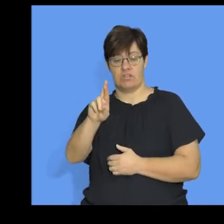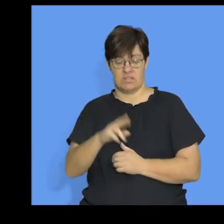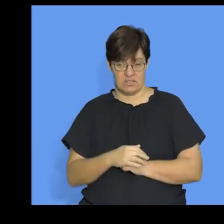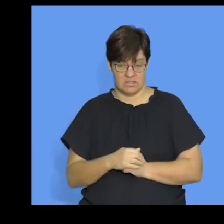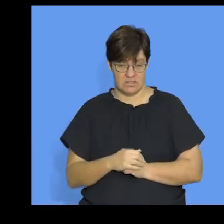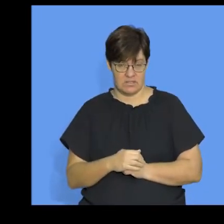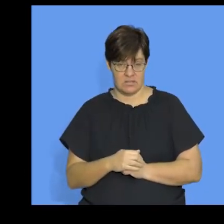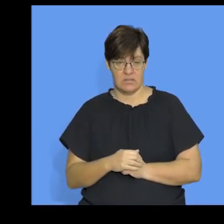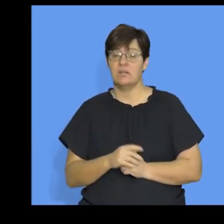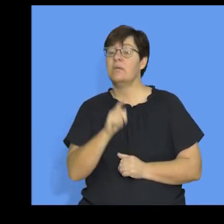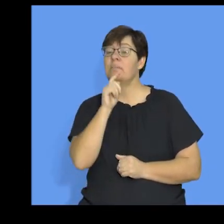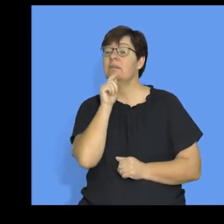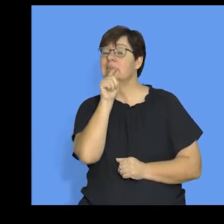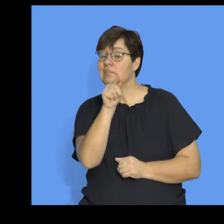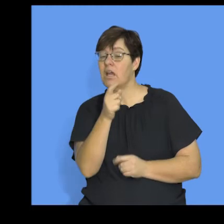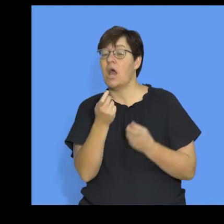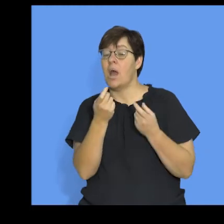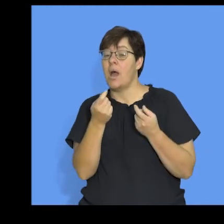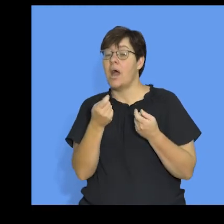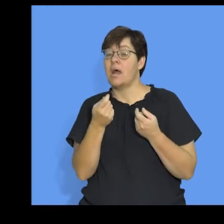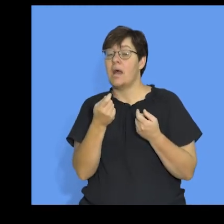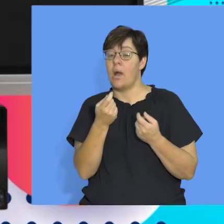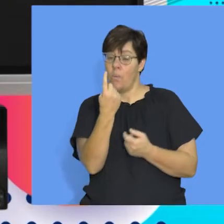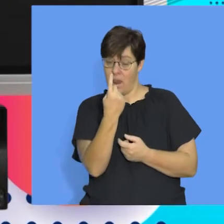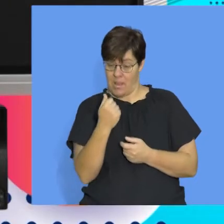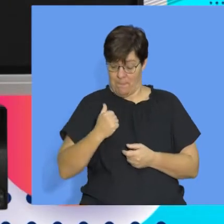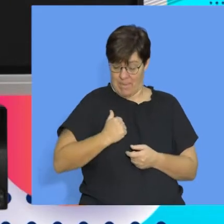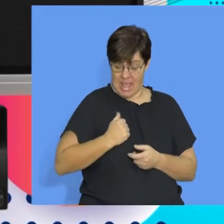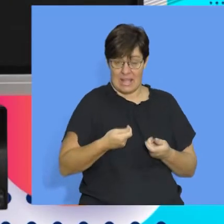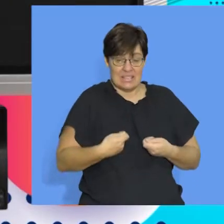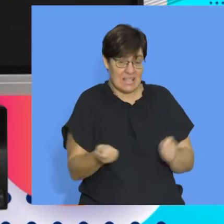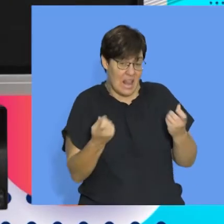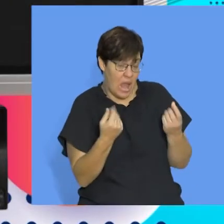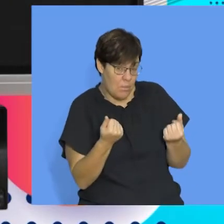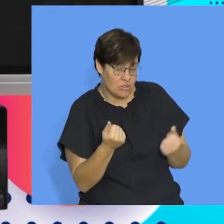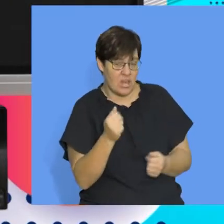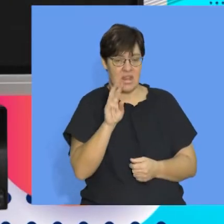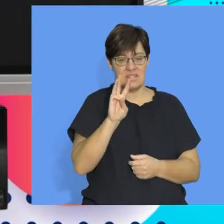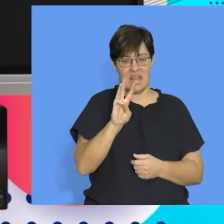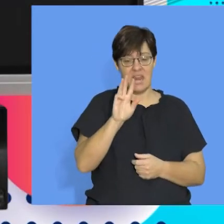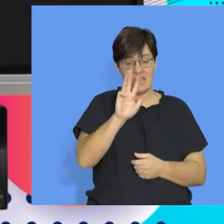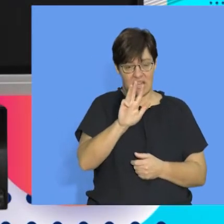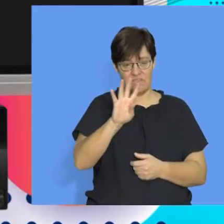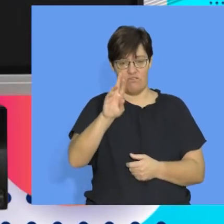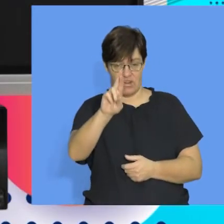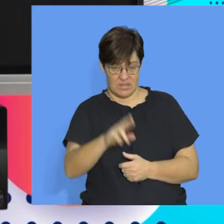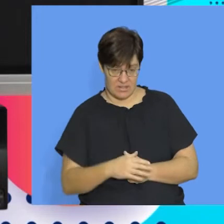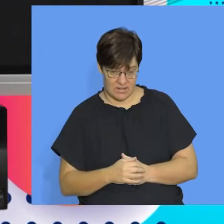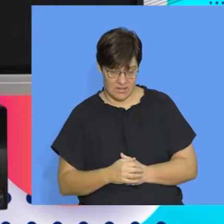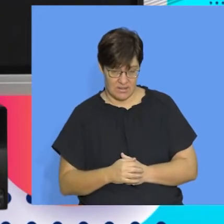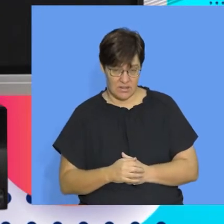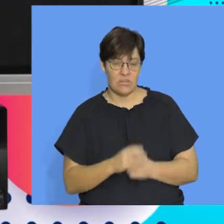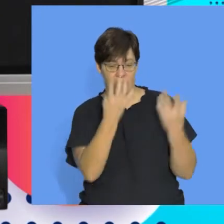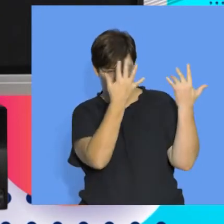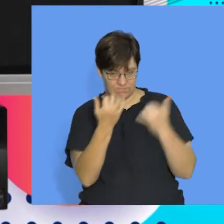your selling price per unit. Okay, so this is how you calculated your selling price per unit. So